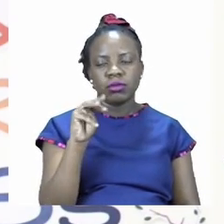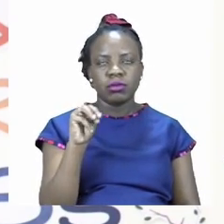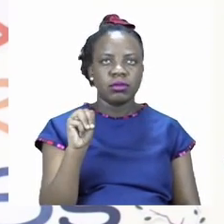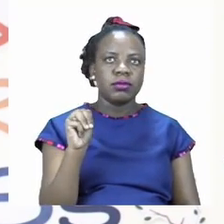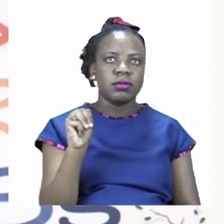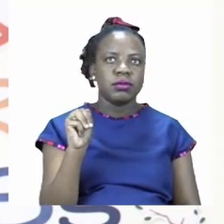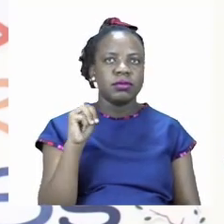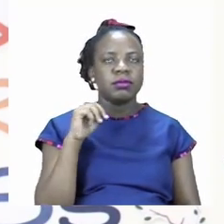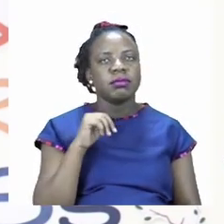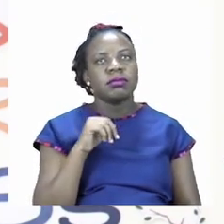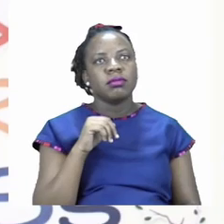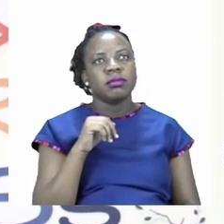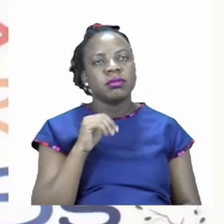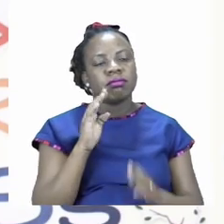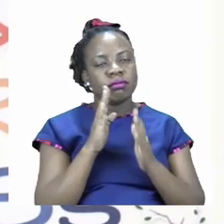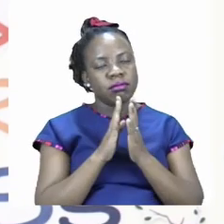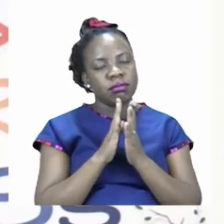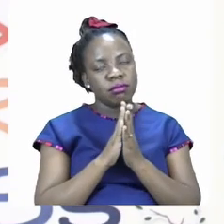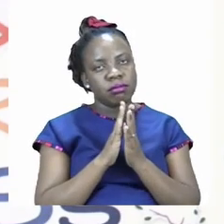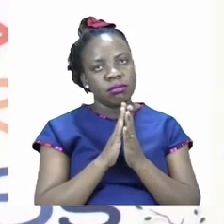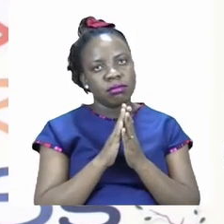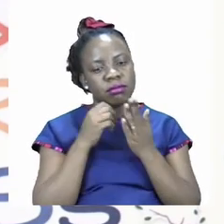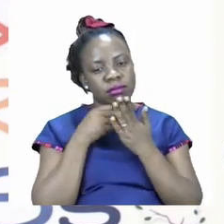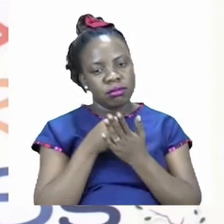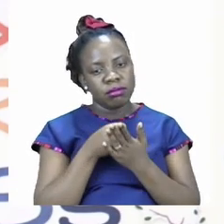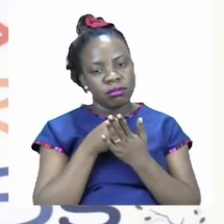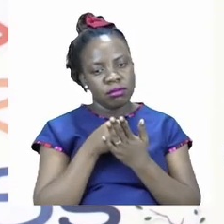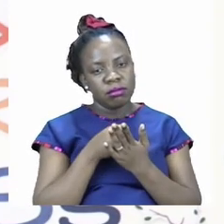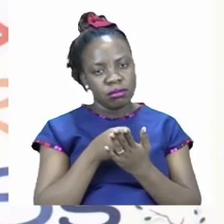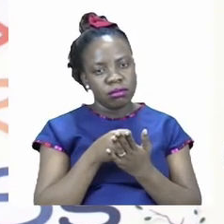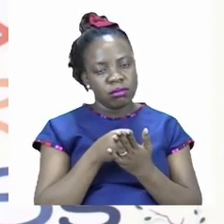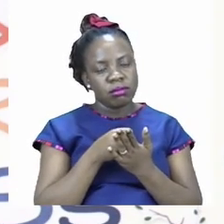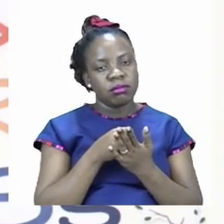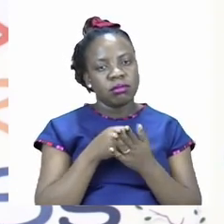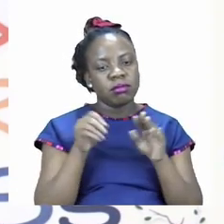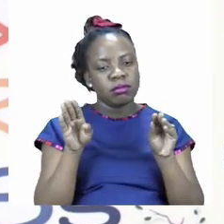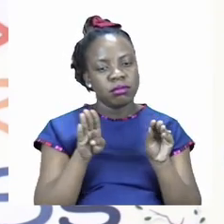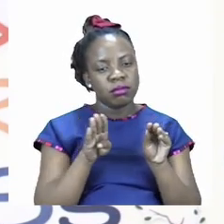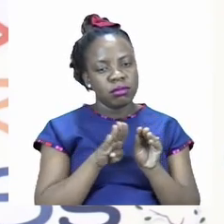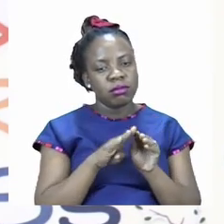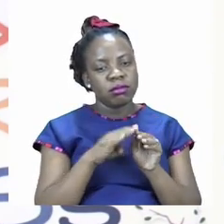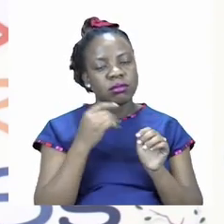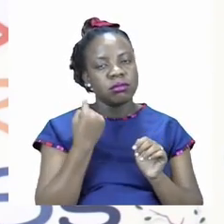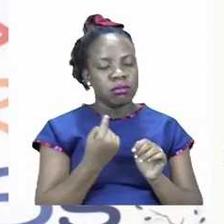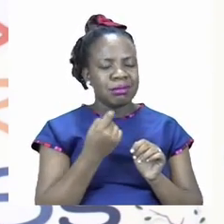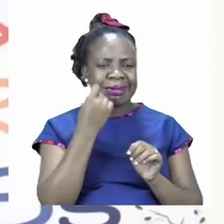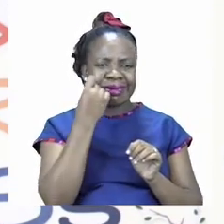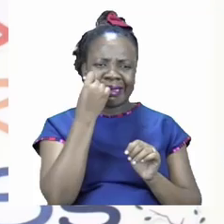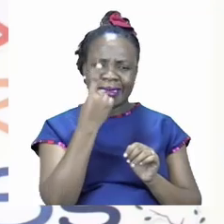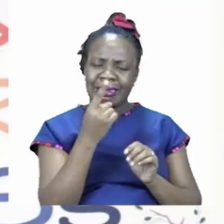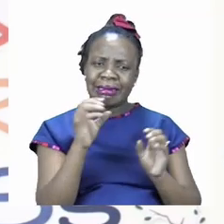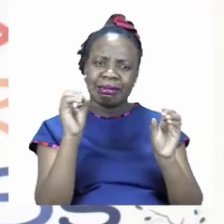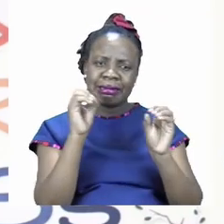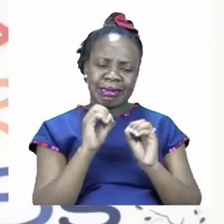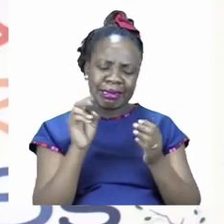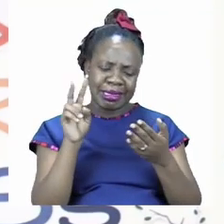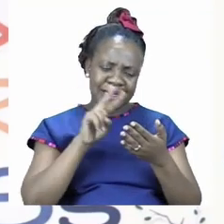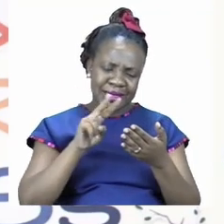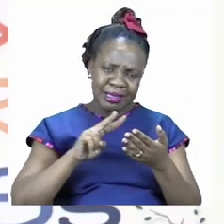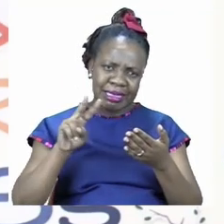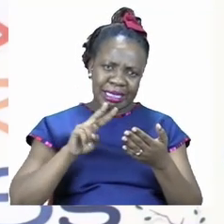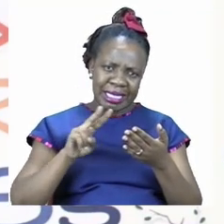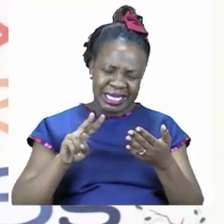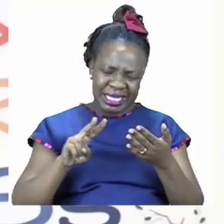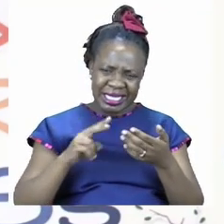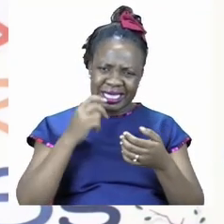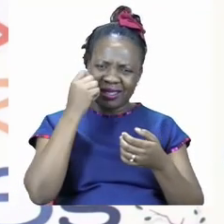Go ahead and do the sums, boys and girls. Try and do it by yourselves, but if you don't understand the question, keep reading it. Use the